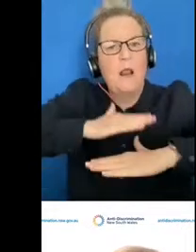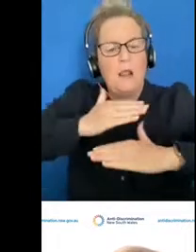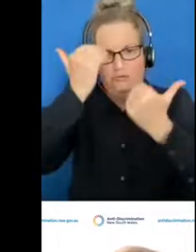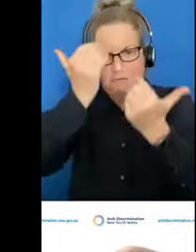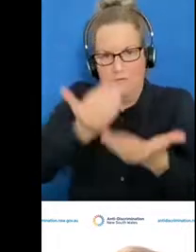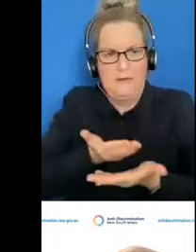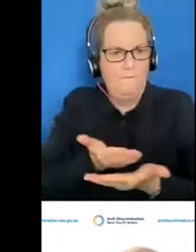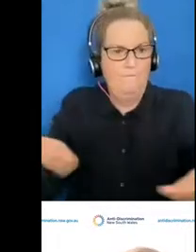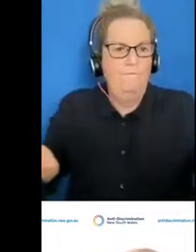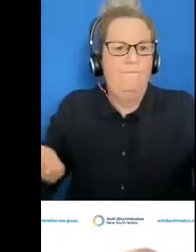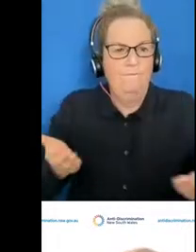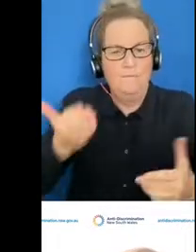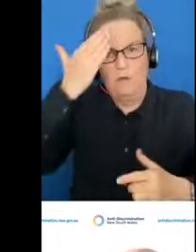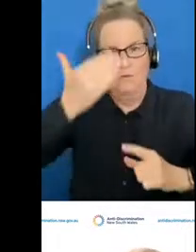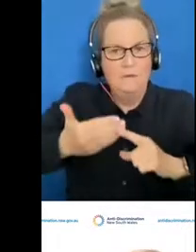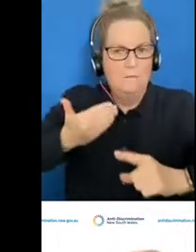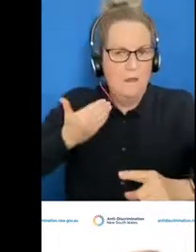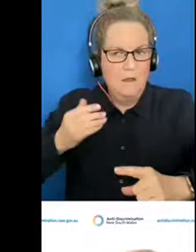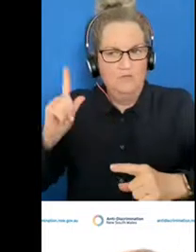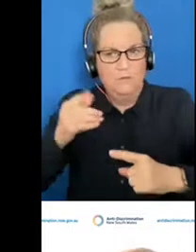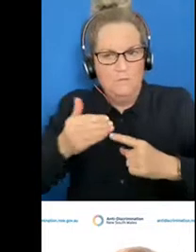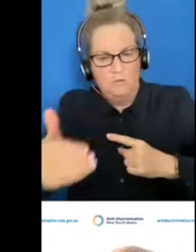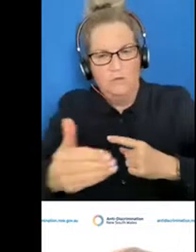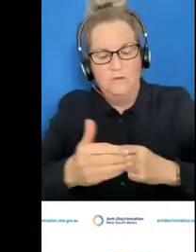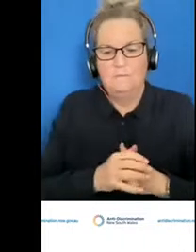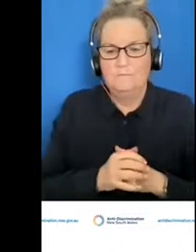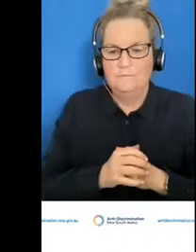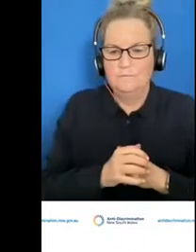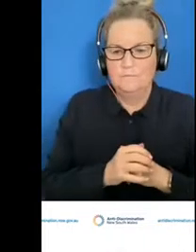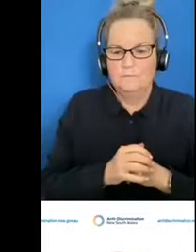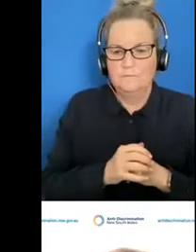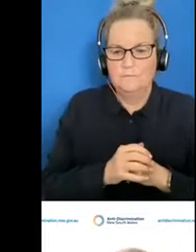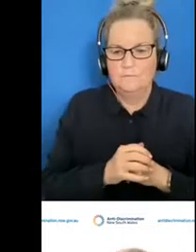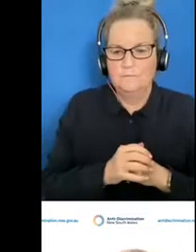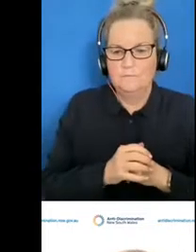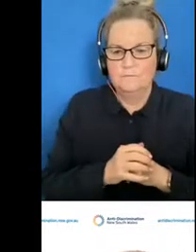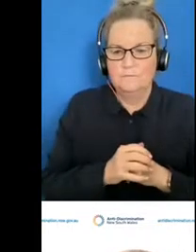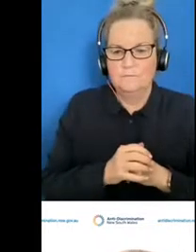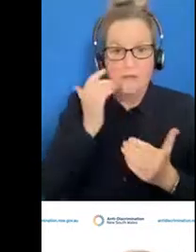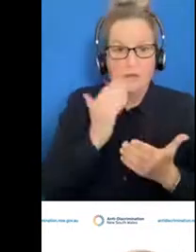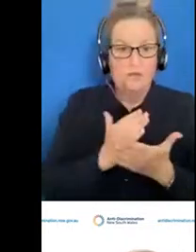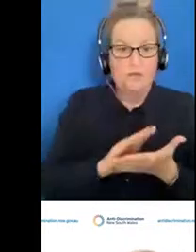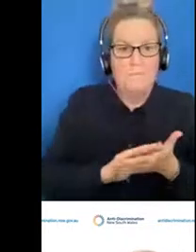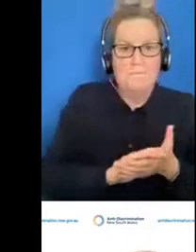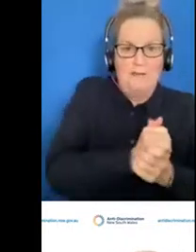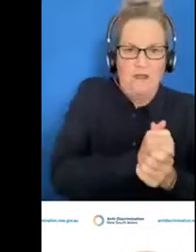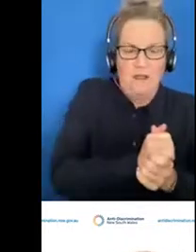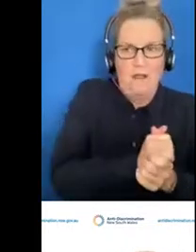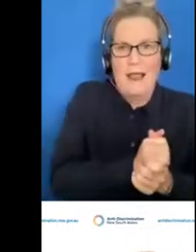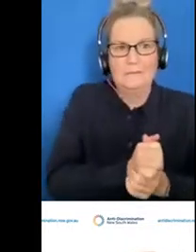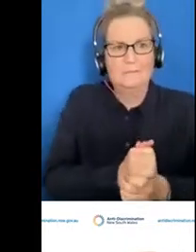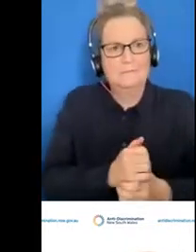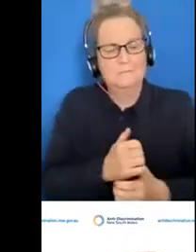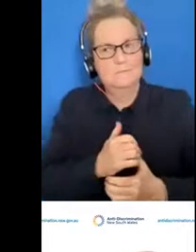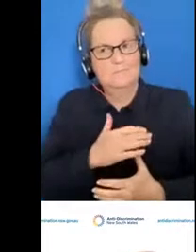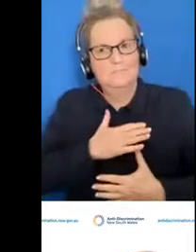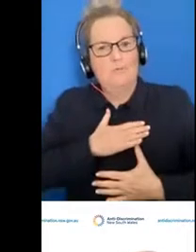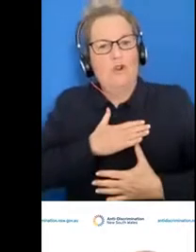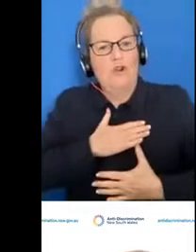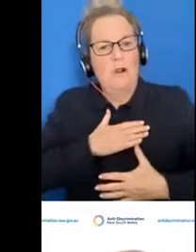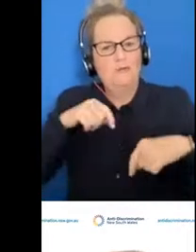their elders past, present and emerging. It's an absolute both a pleasure and an honour to be here participating